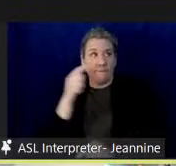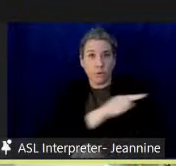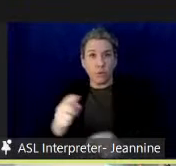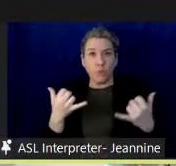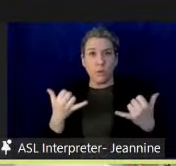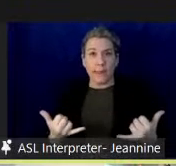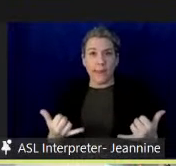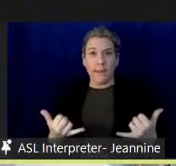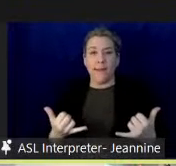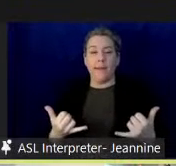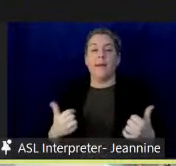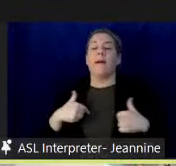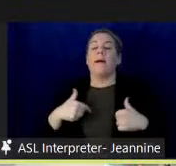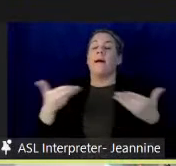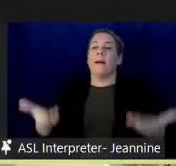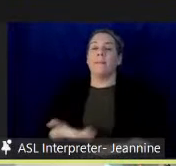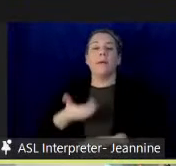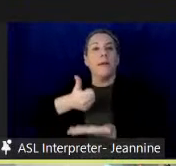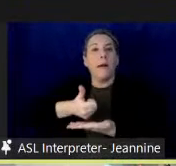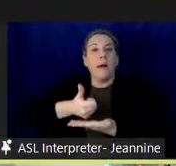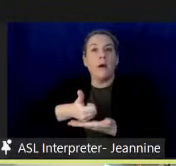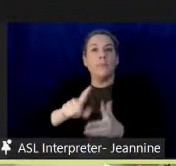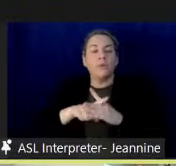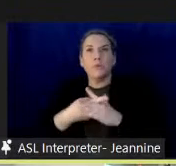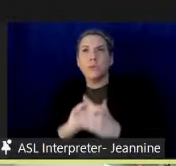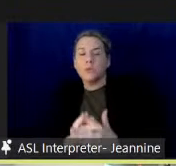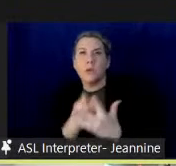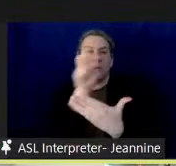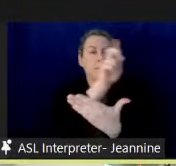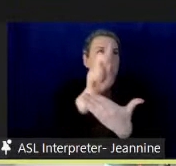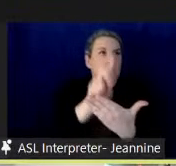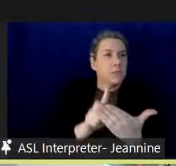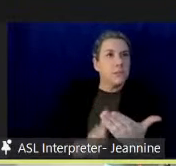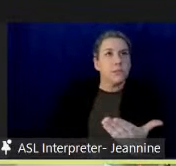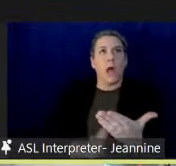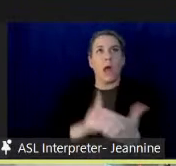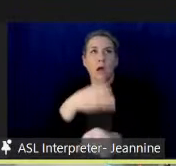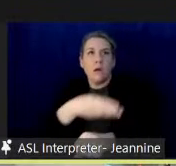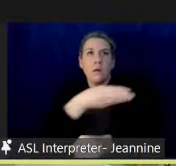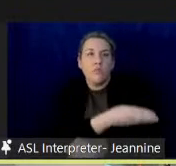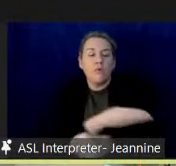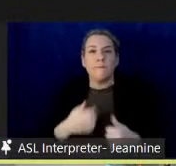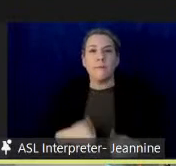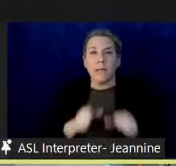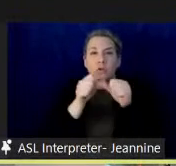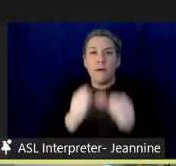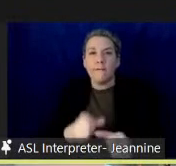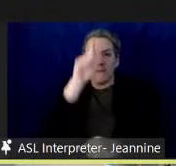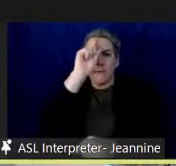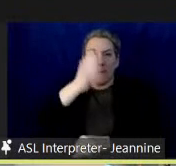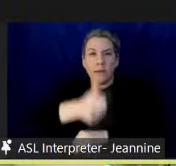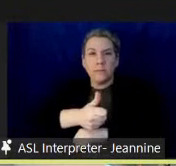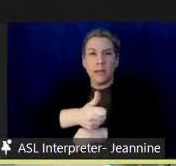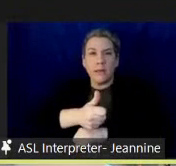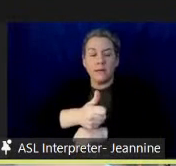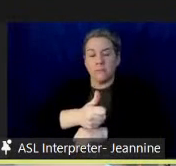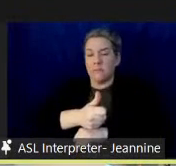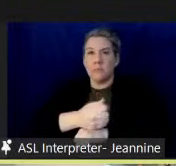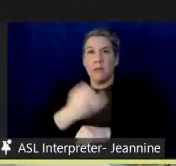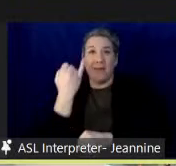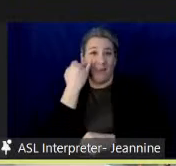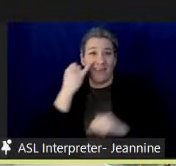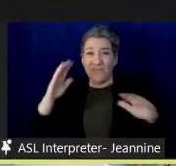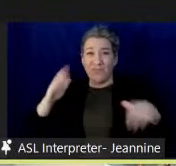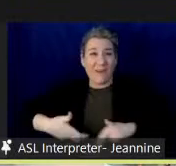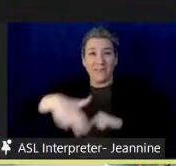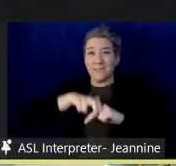here to help you start to craft or sharpen and mold that survivor mindset. If you haven't sat through one of these